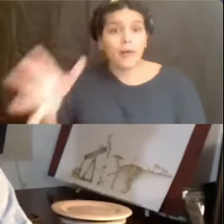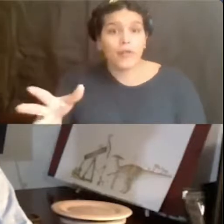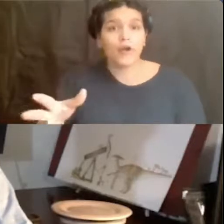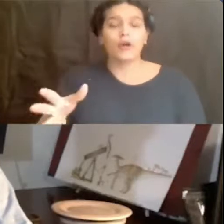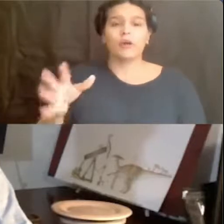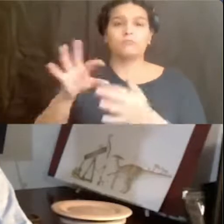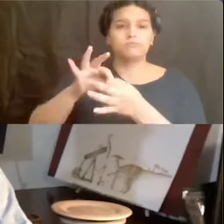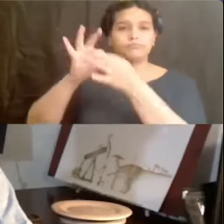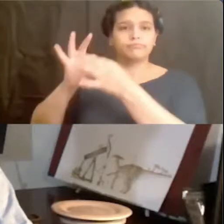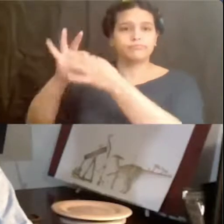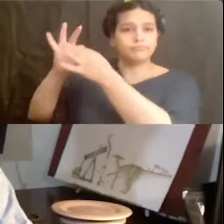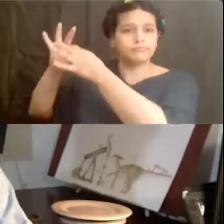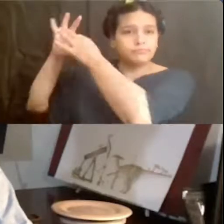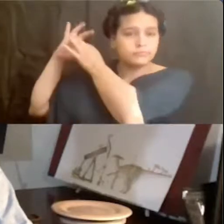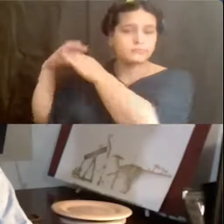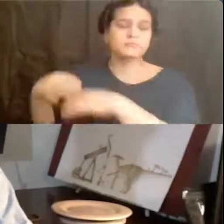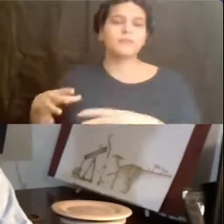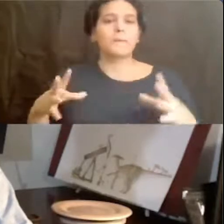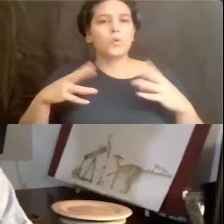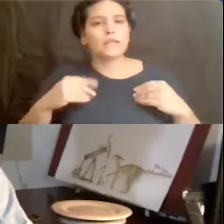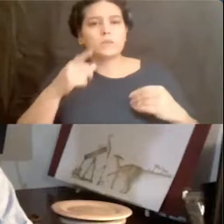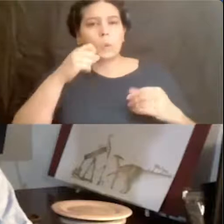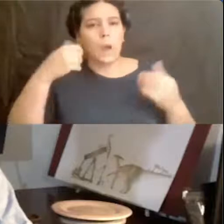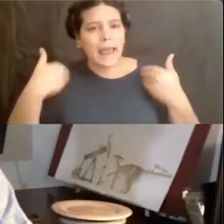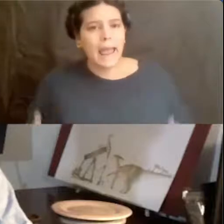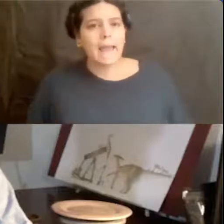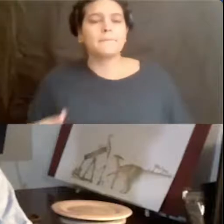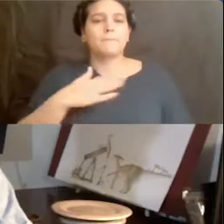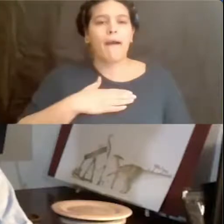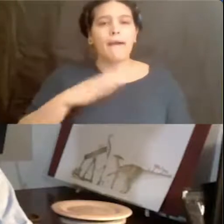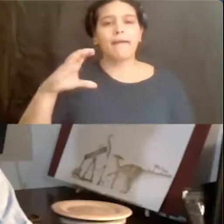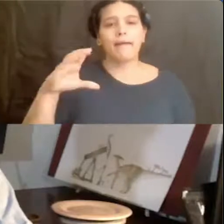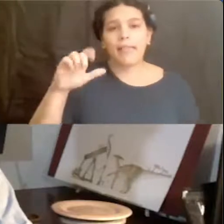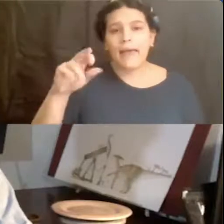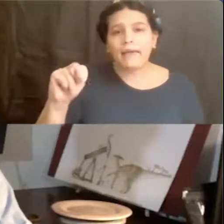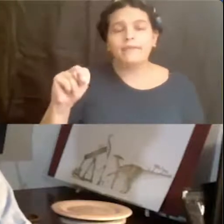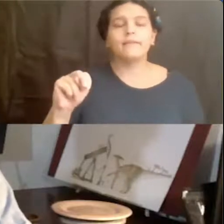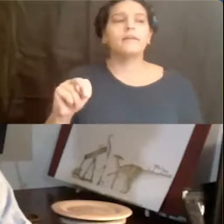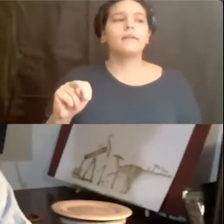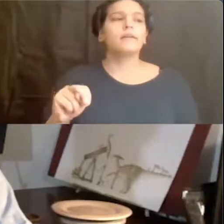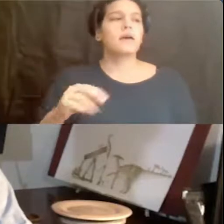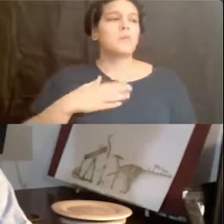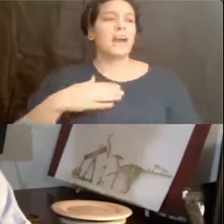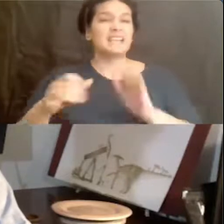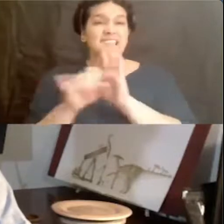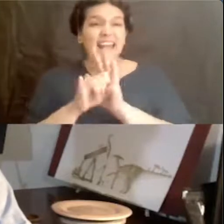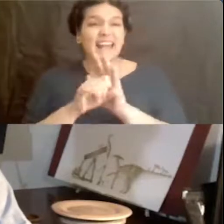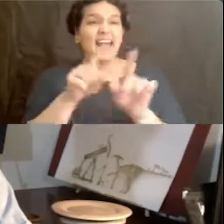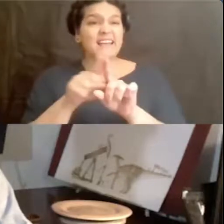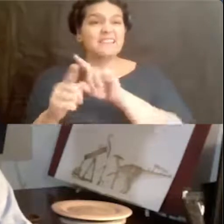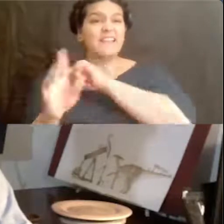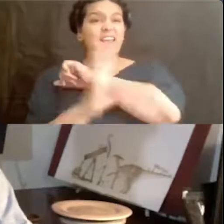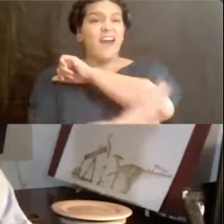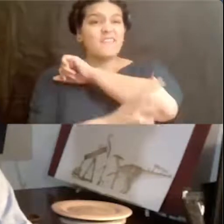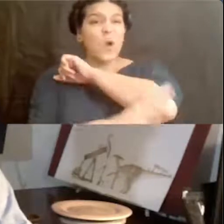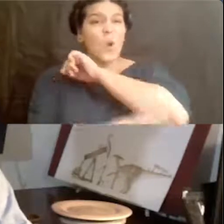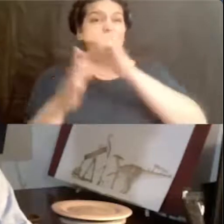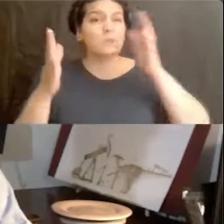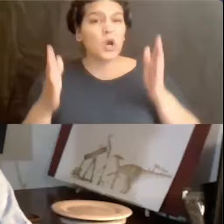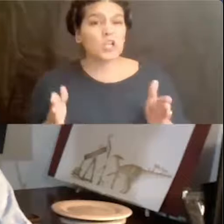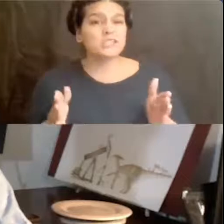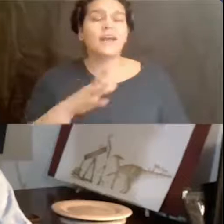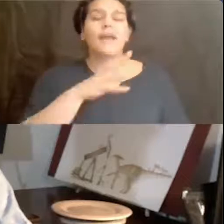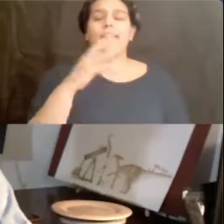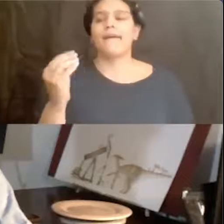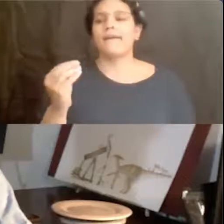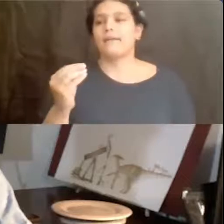I am as being Kashche, my clan, and being Navajo, and the history that has with that, that's kind of